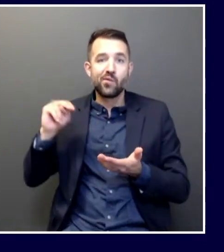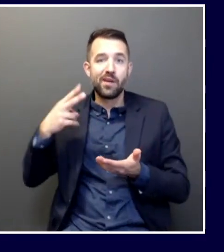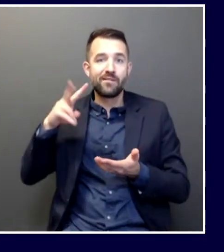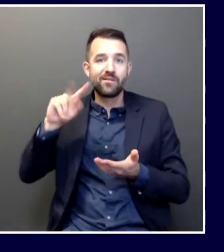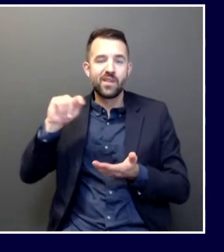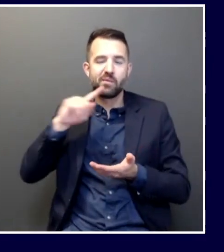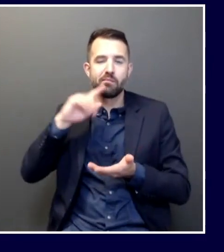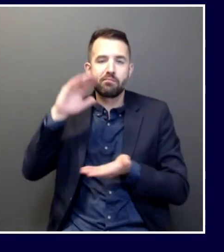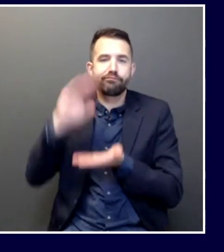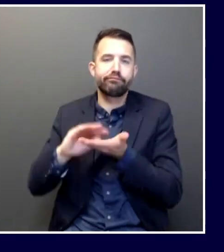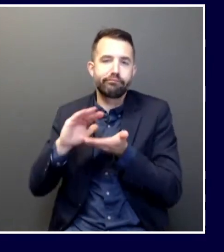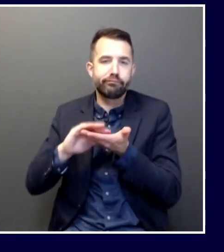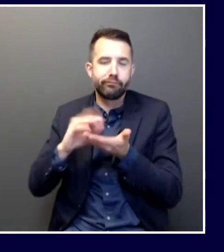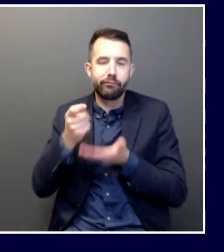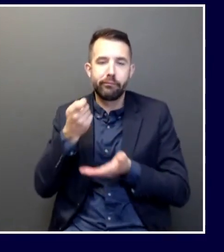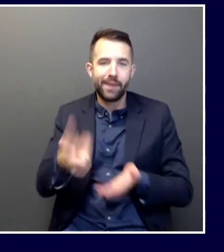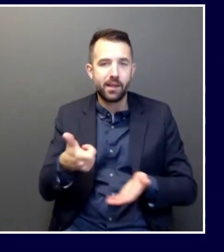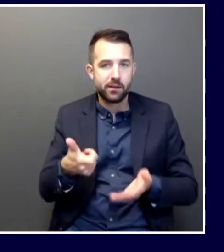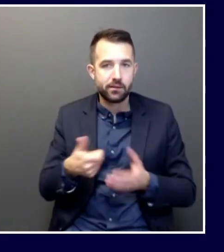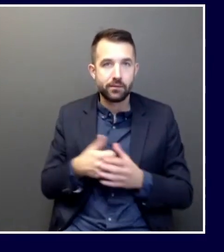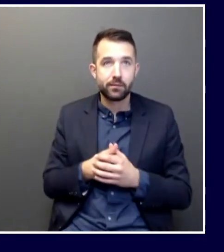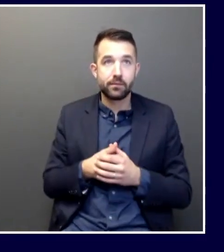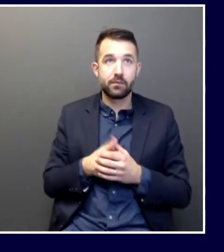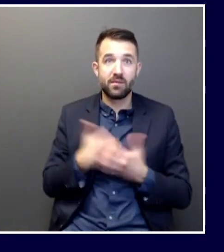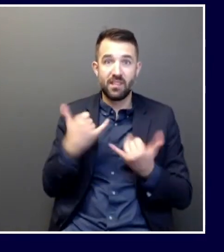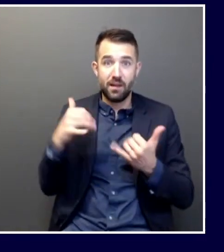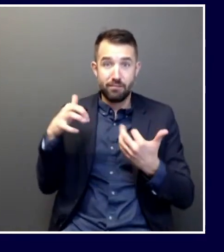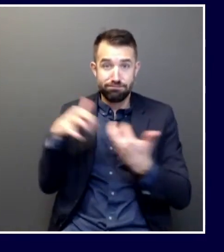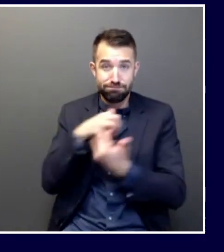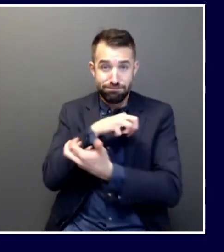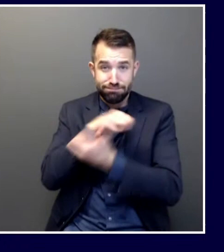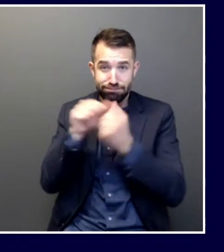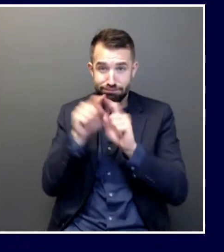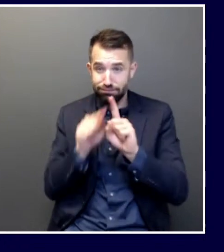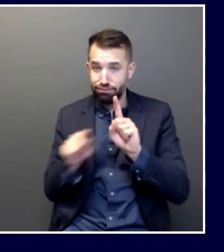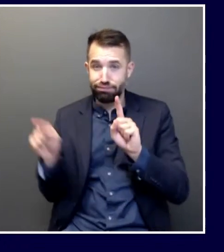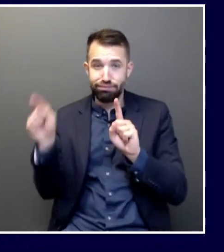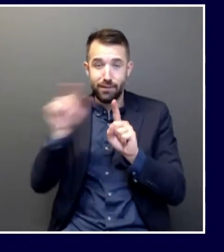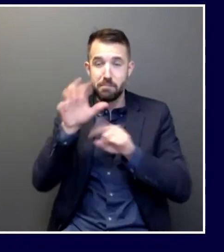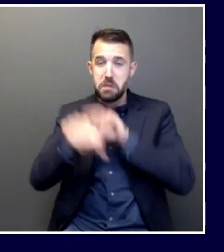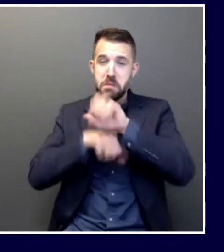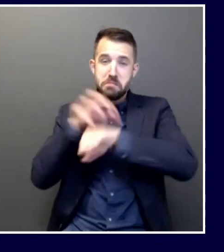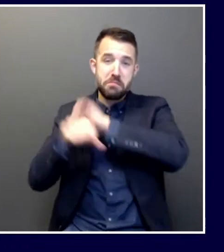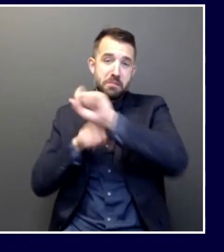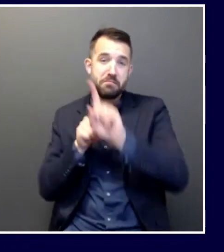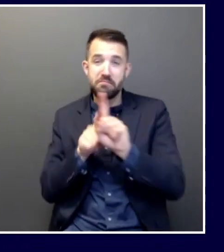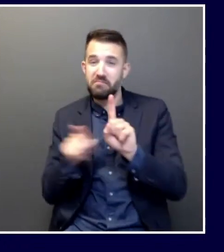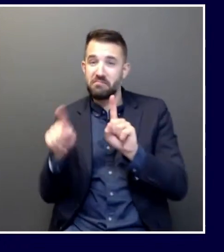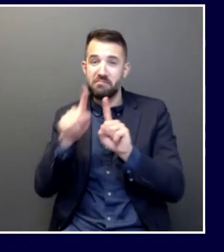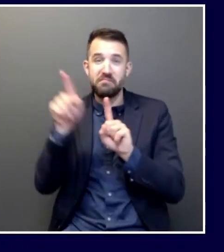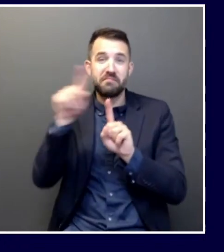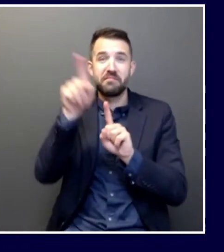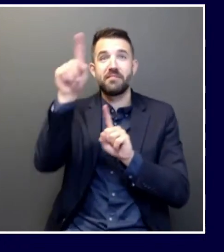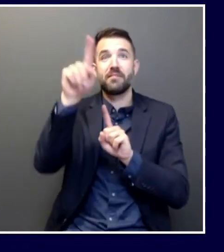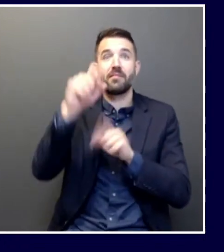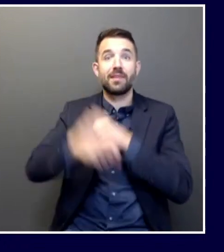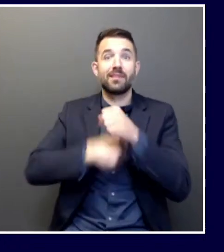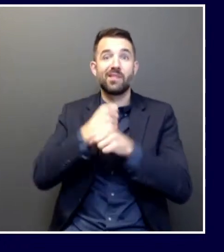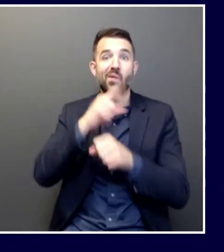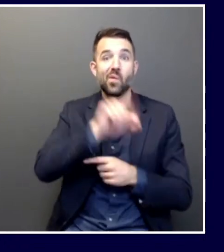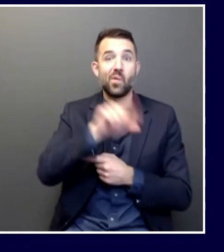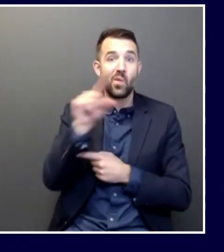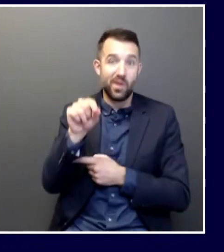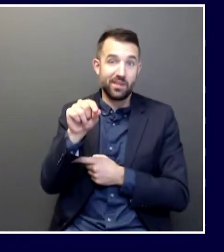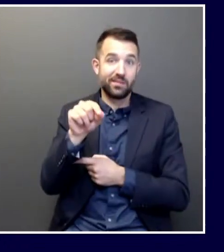of the country experienced in 2020, which is to say the virus making its way through unvaccinated